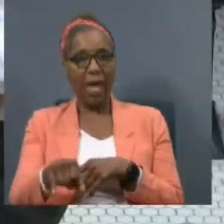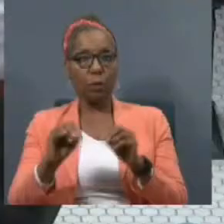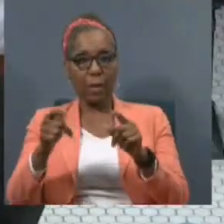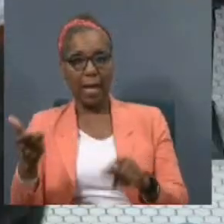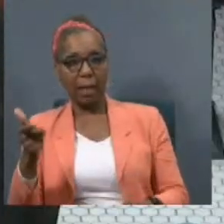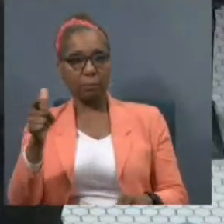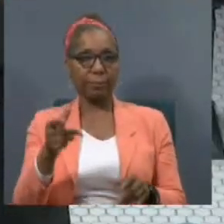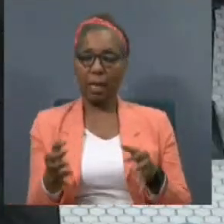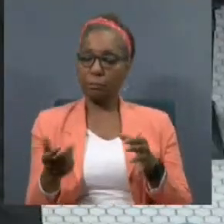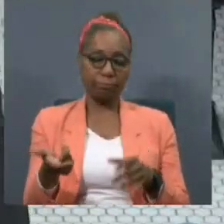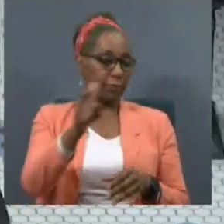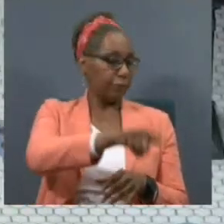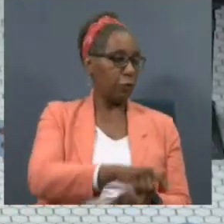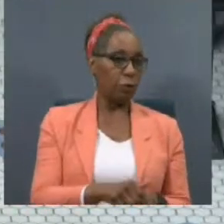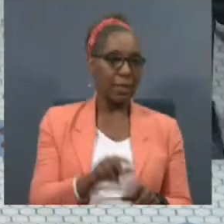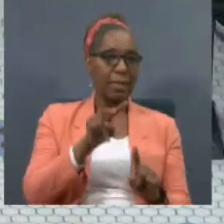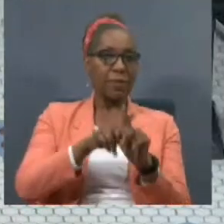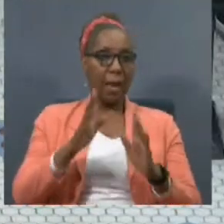applicant.